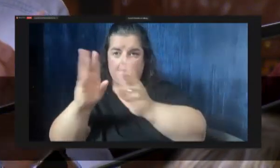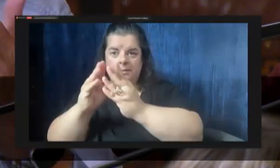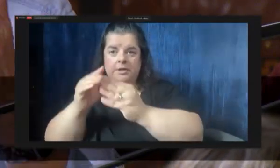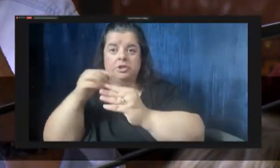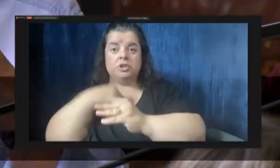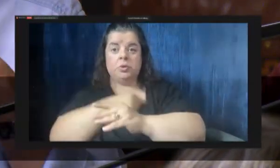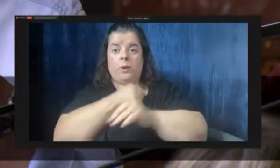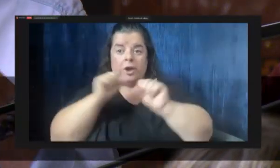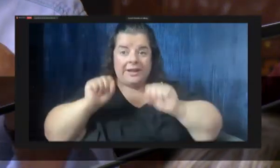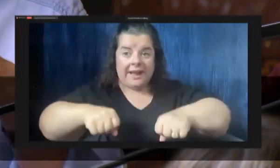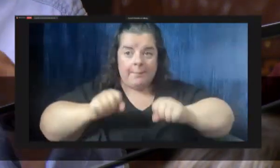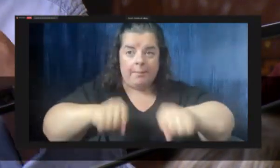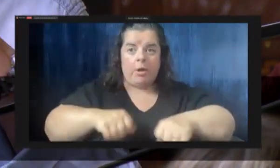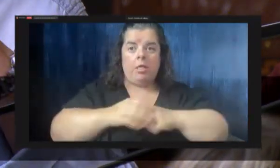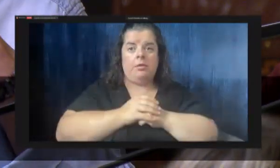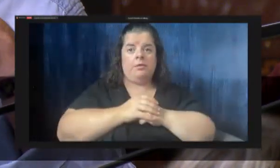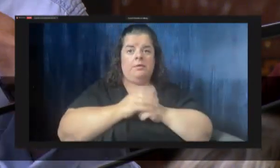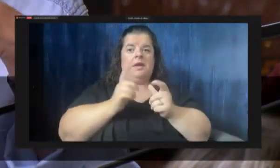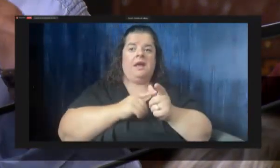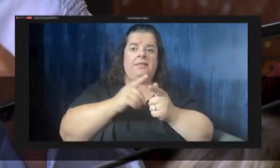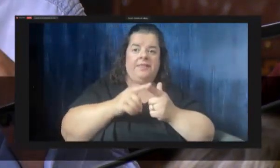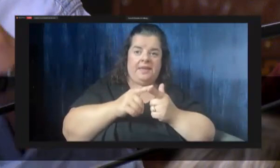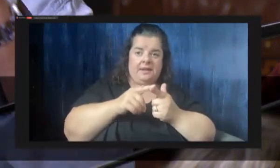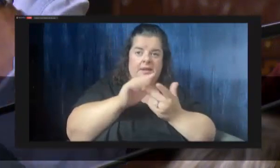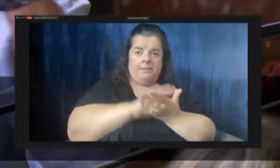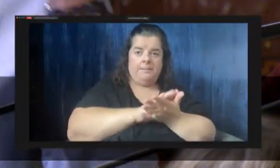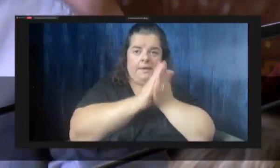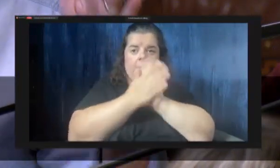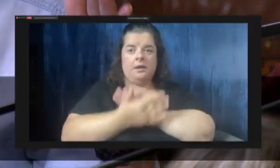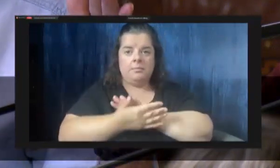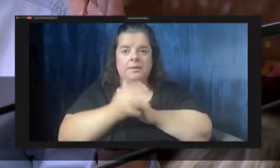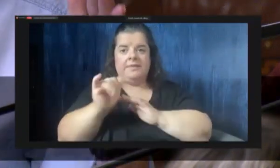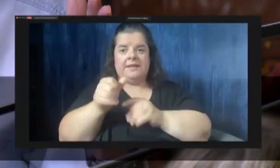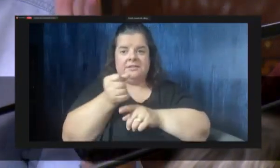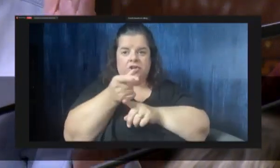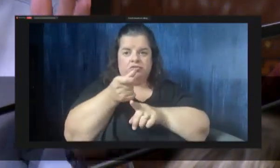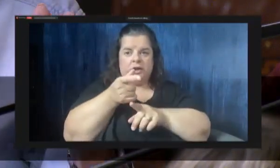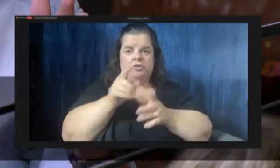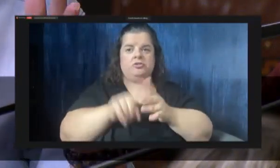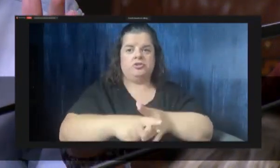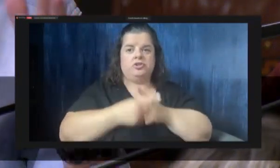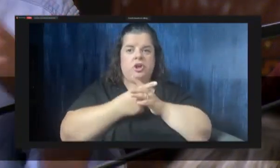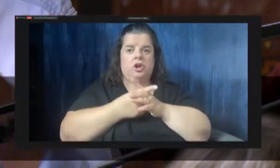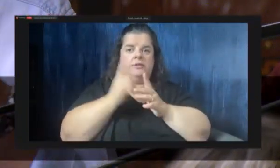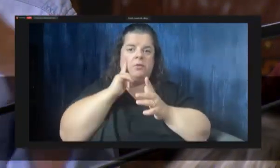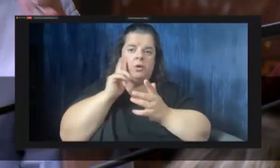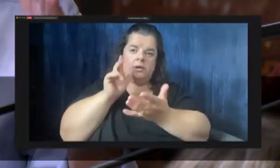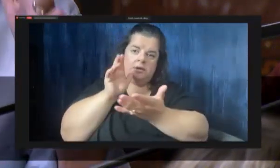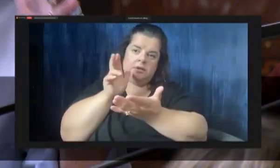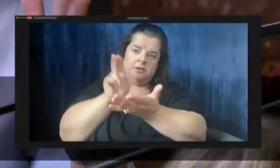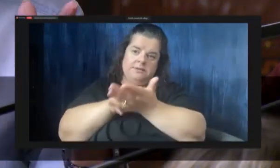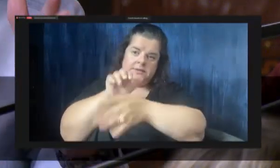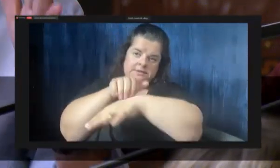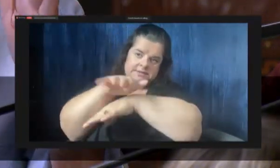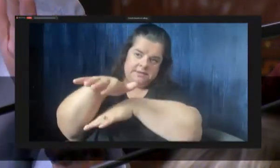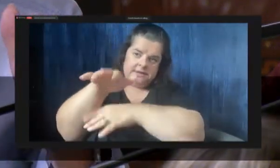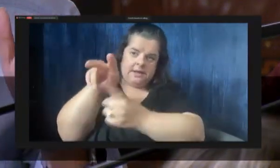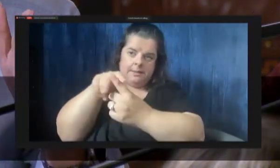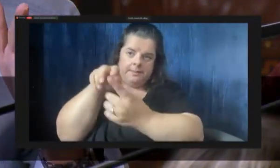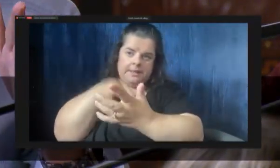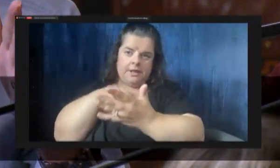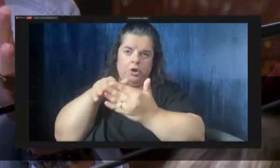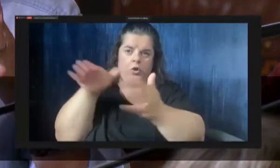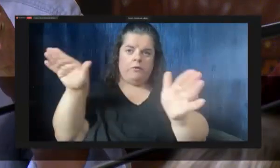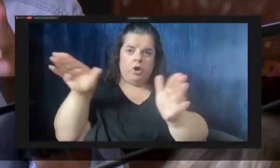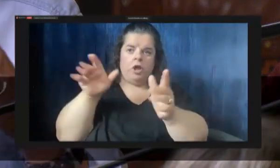this. And then that becomes just the trigger that allows us to submit to the Game Commission an overall deer management